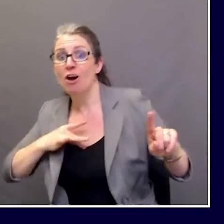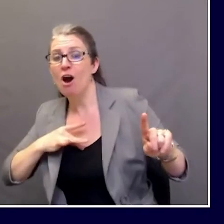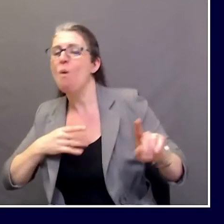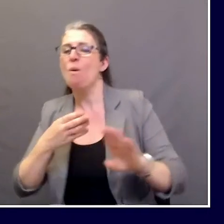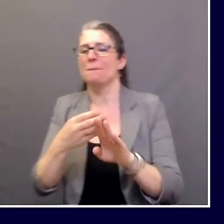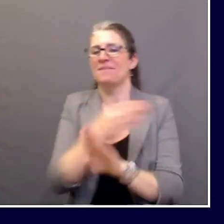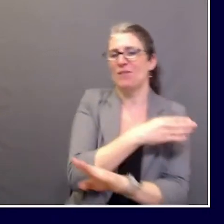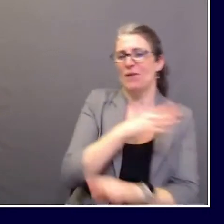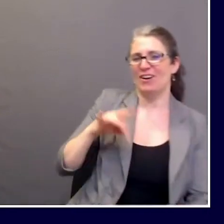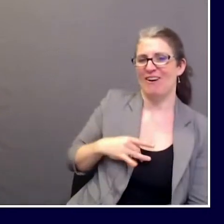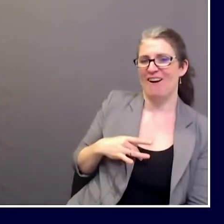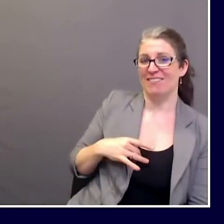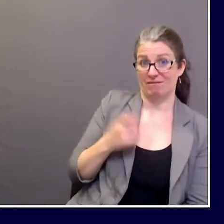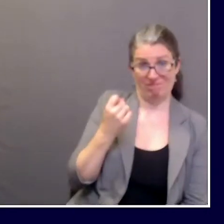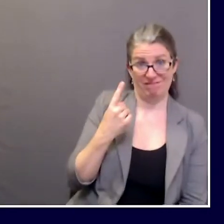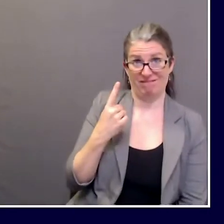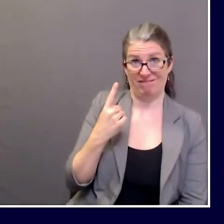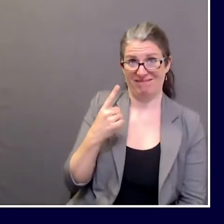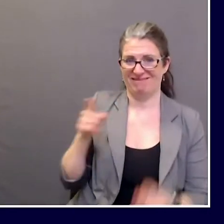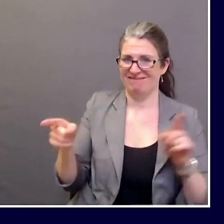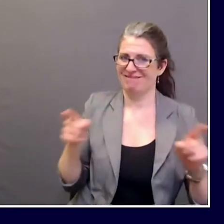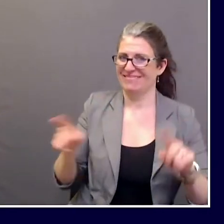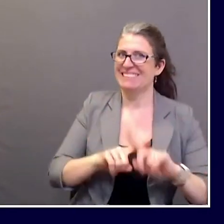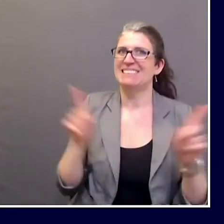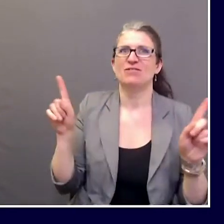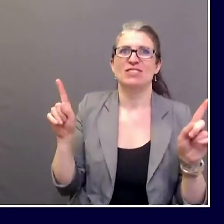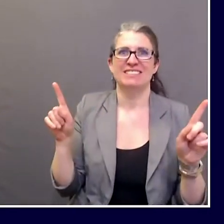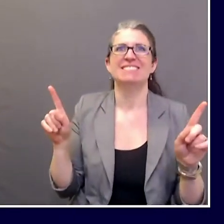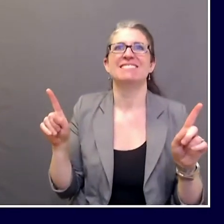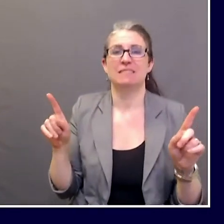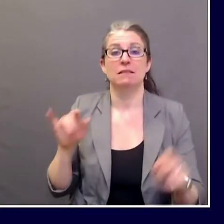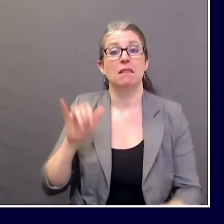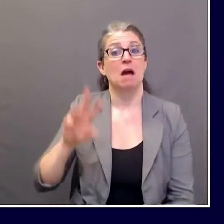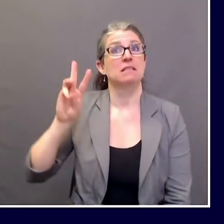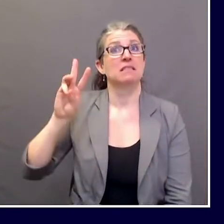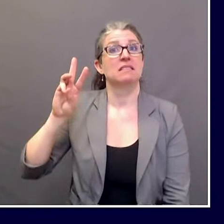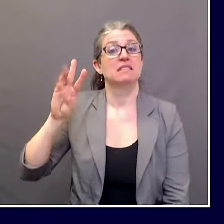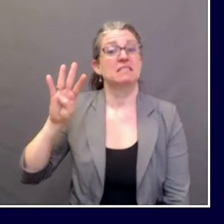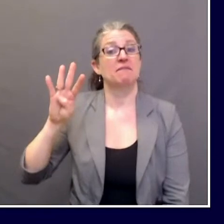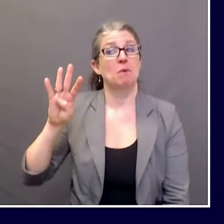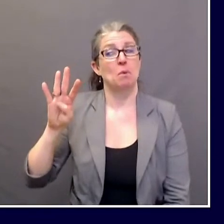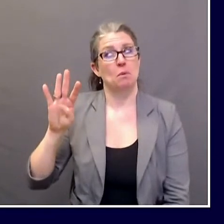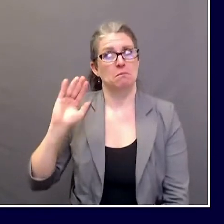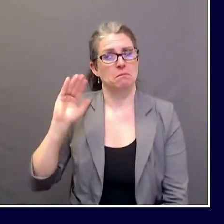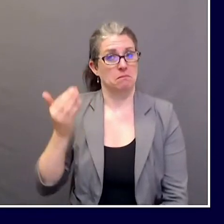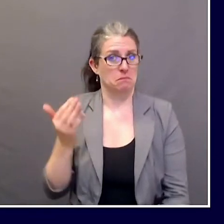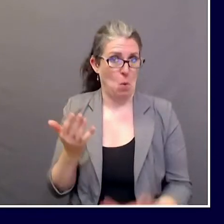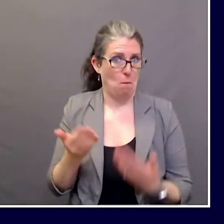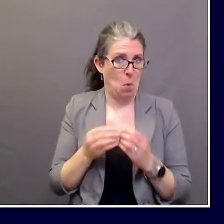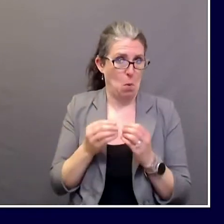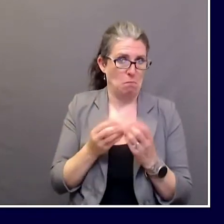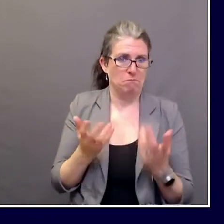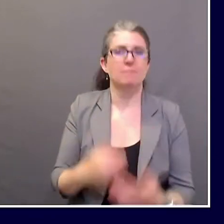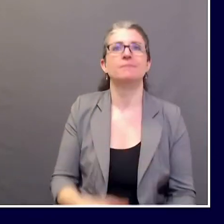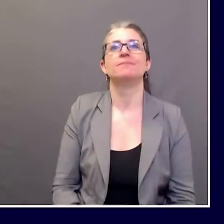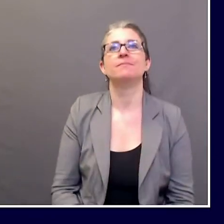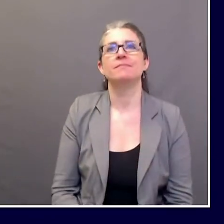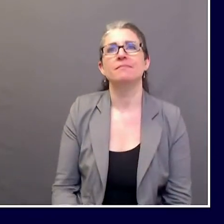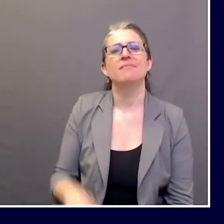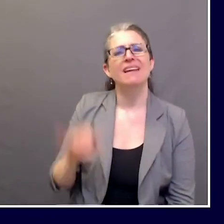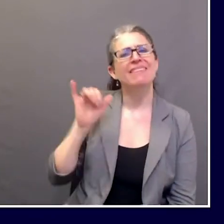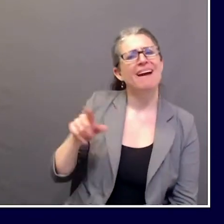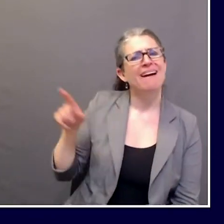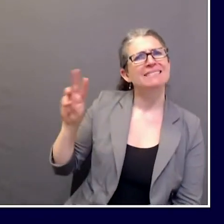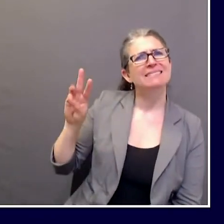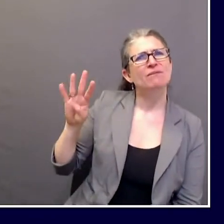have had anything more than a mild case? Based on our review last week, they had not. That's a good point. Most individuals